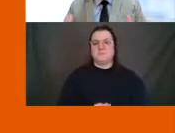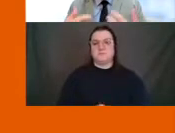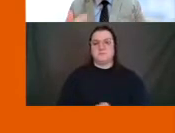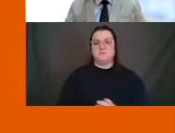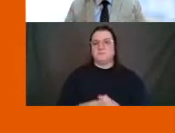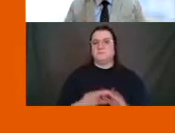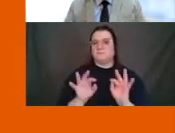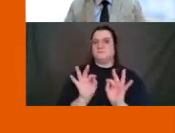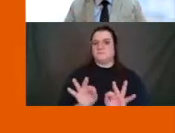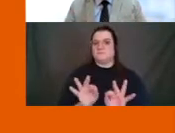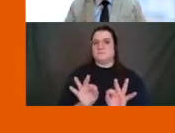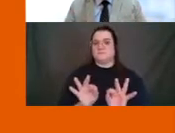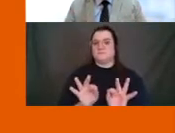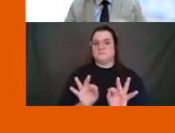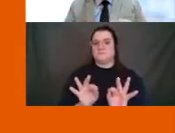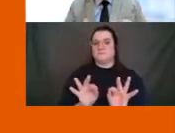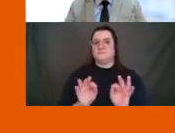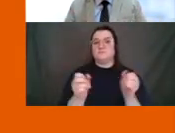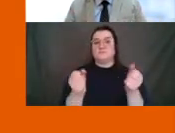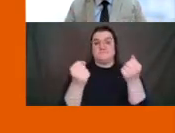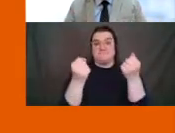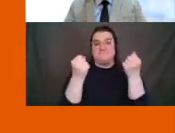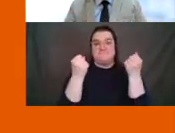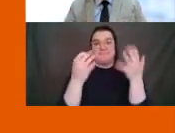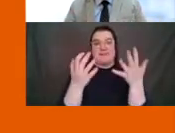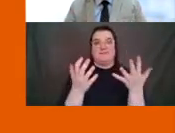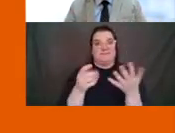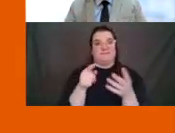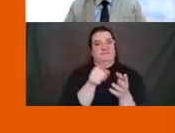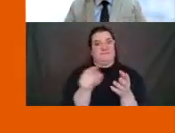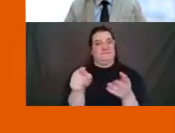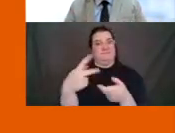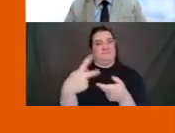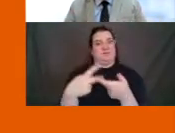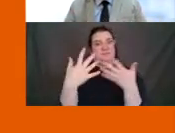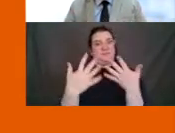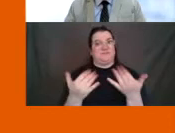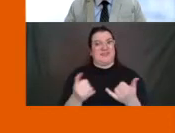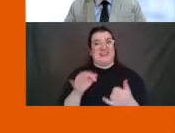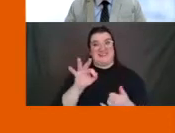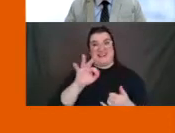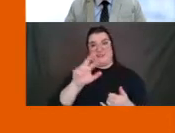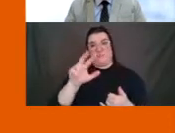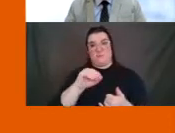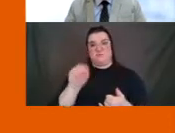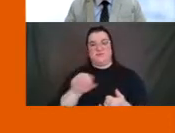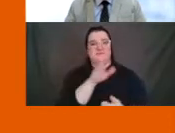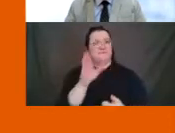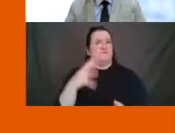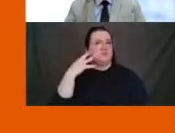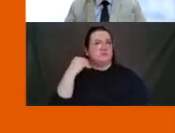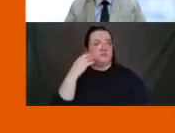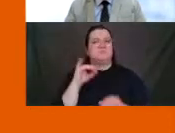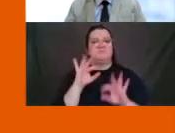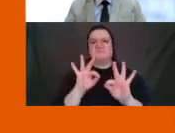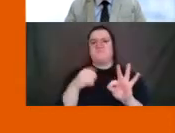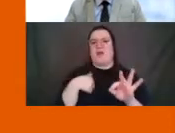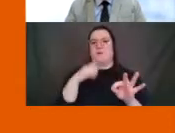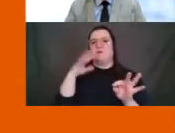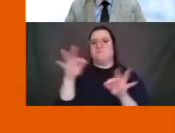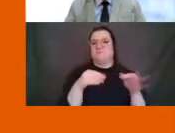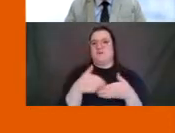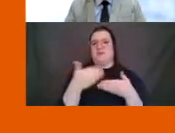so a large portion of our participants today, 93%, have not had any experience. So I'll take a little time explaining that on the next